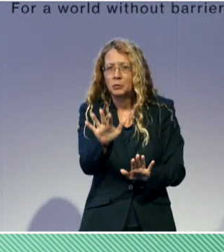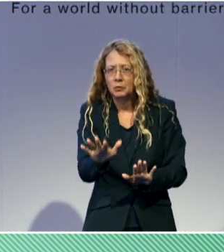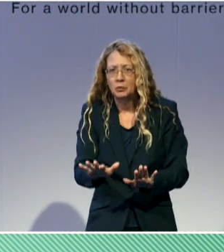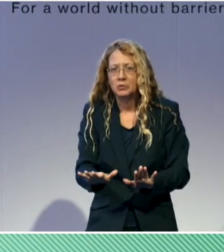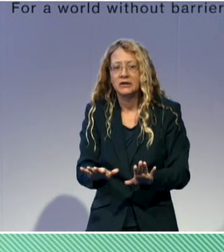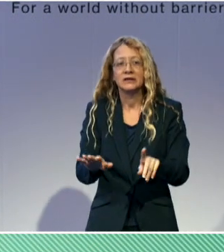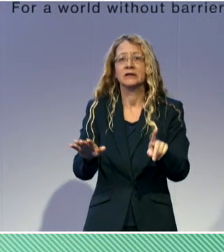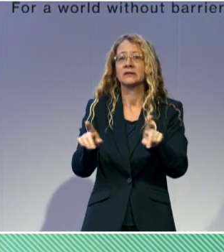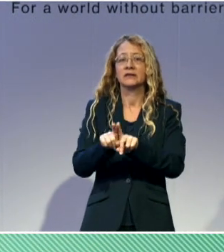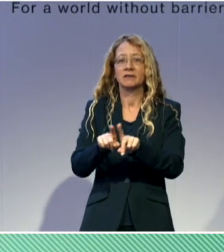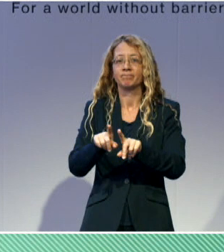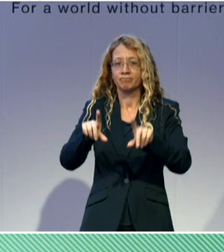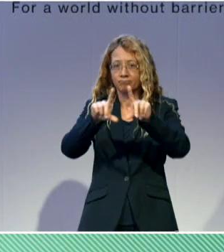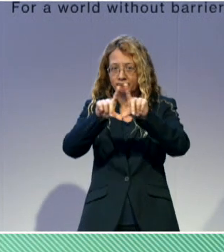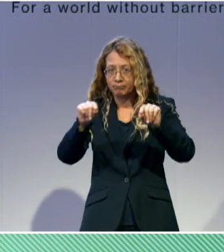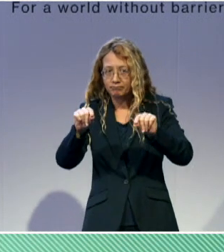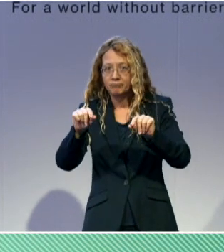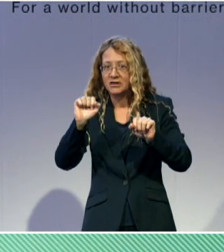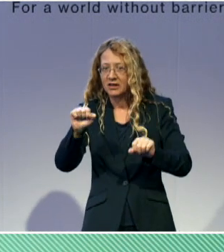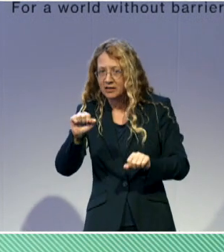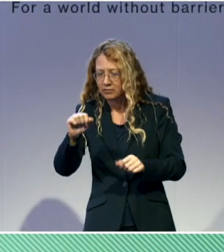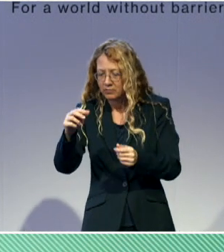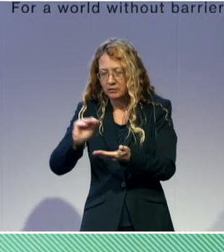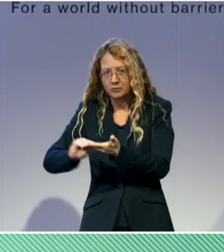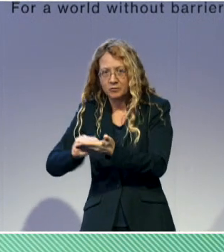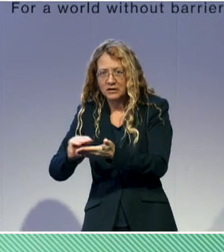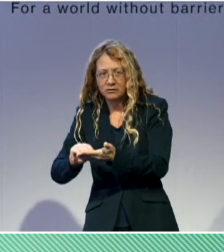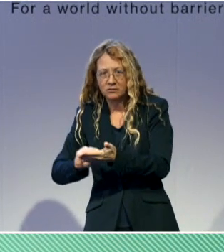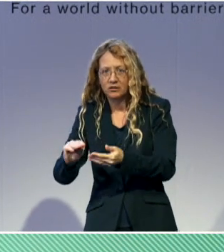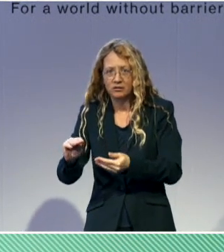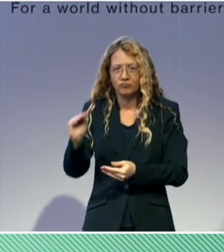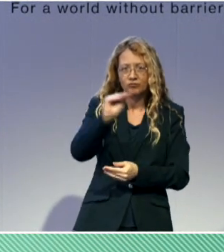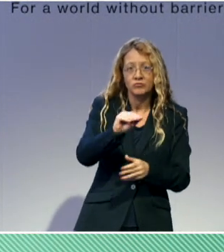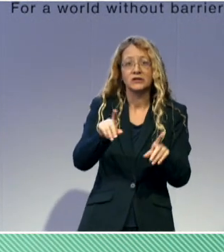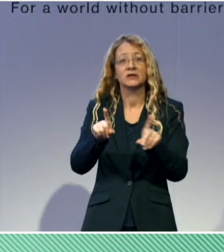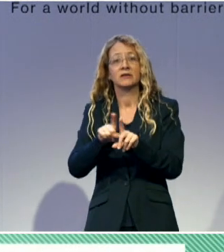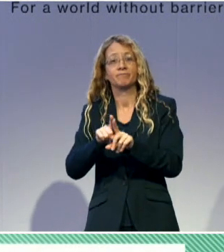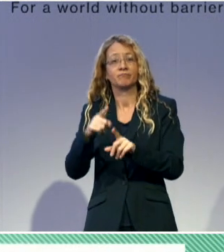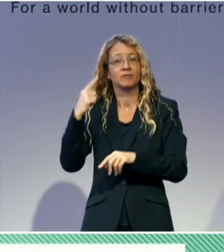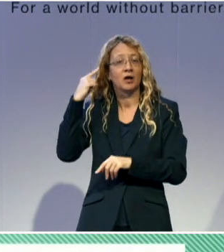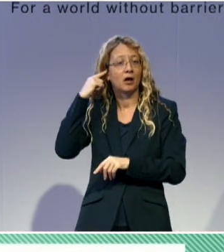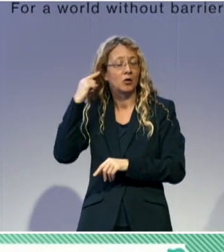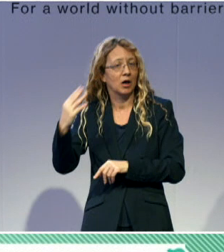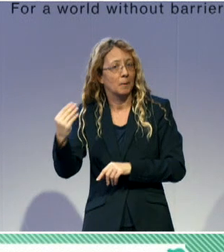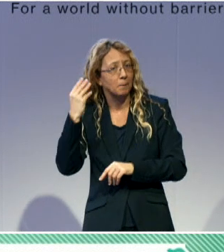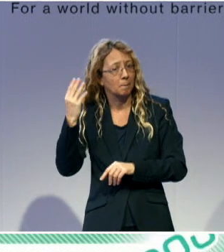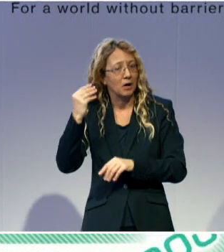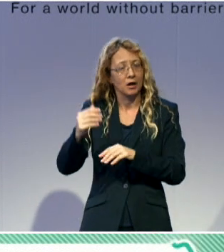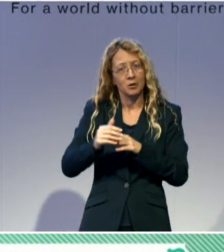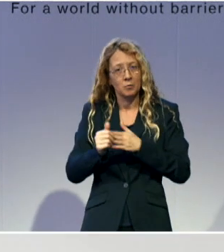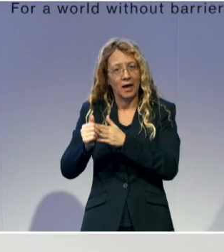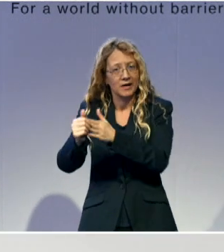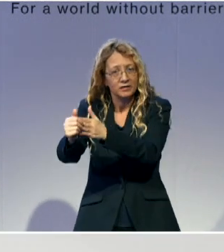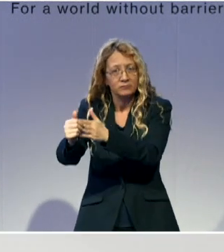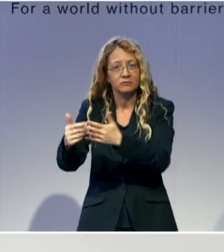sequence of the candidates. In addition, an audio guide provides blind voters with the sequence of the candidates.